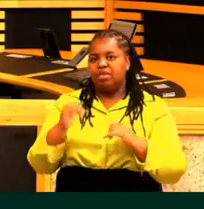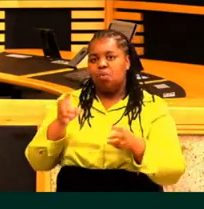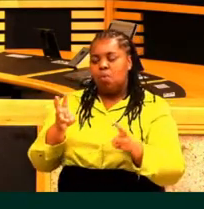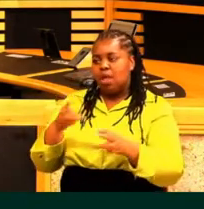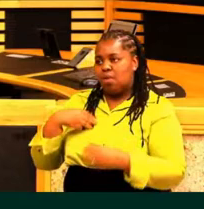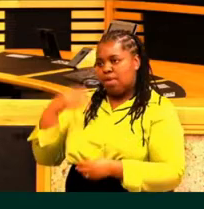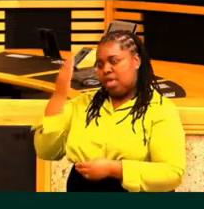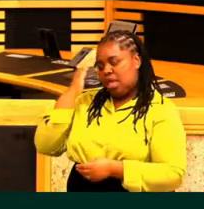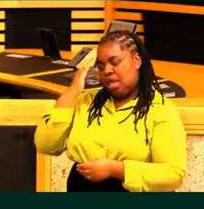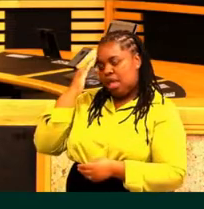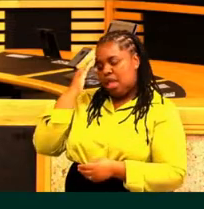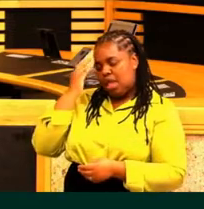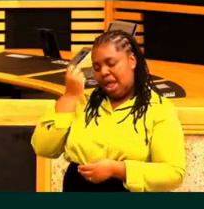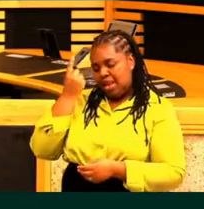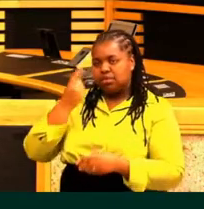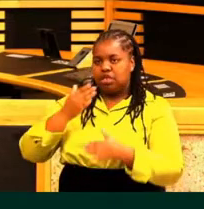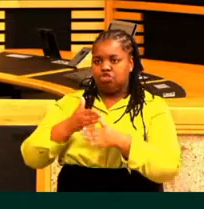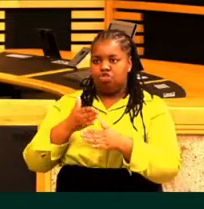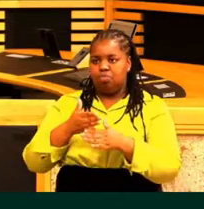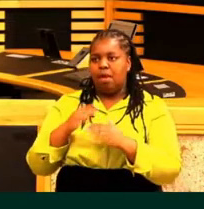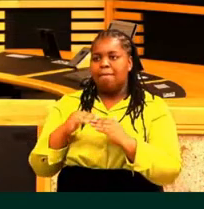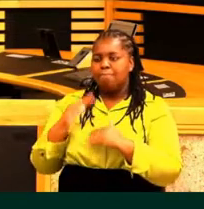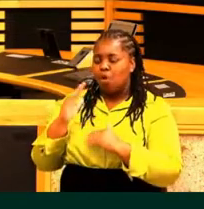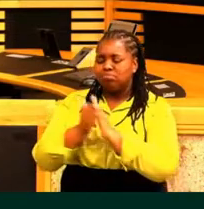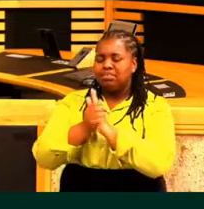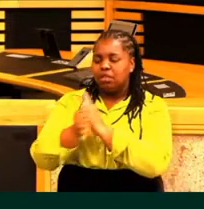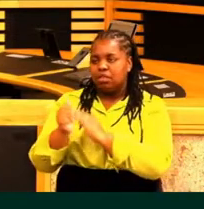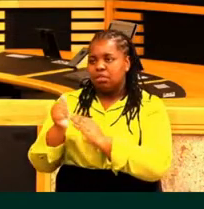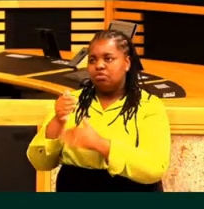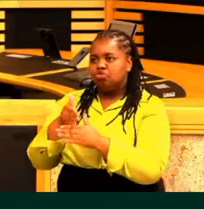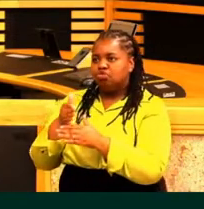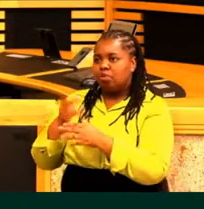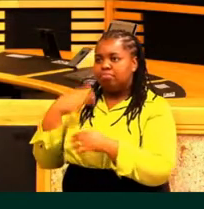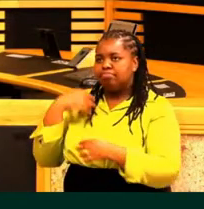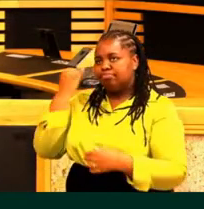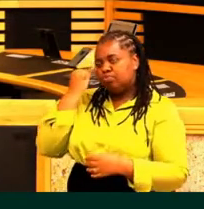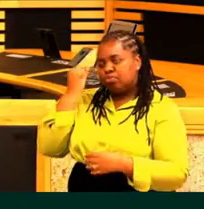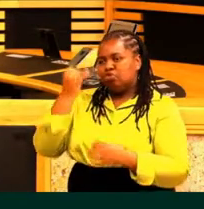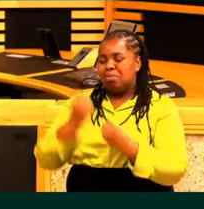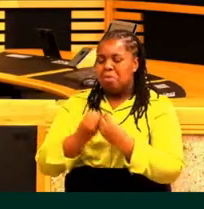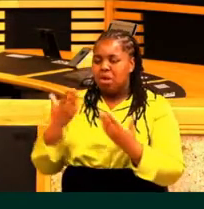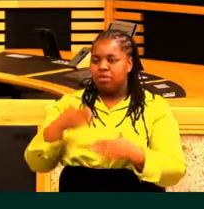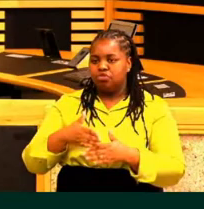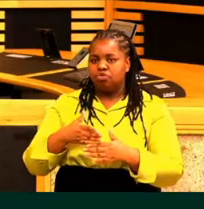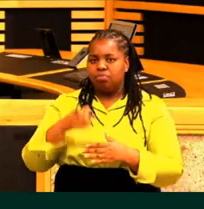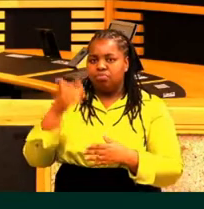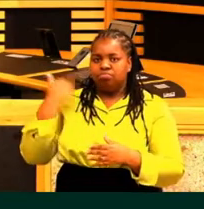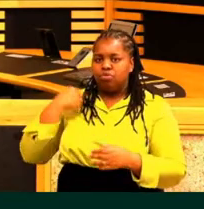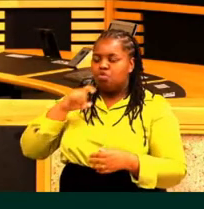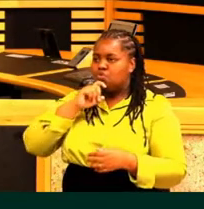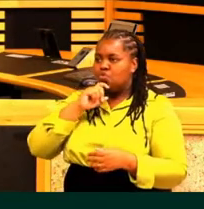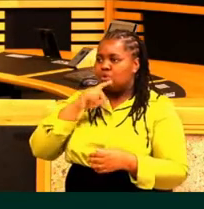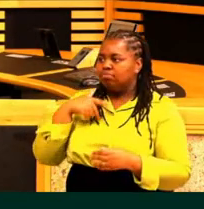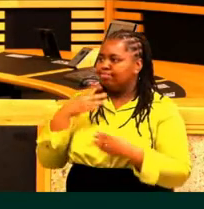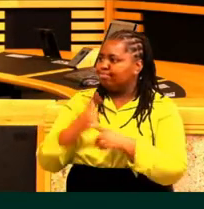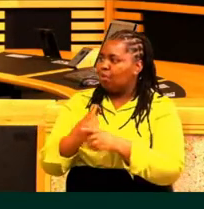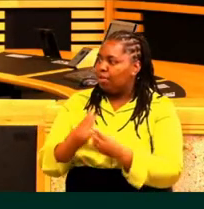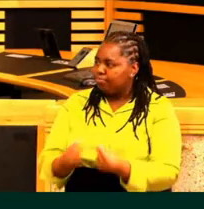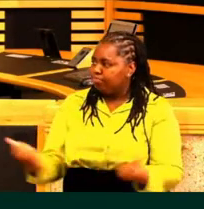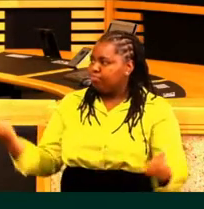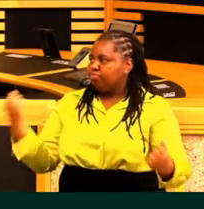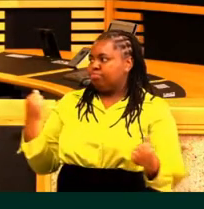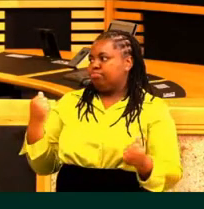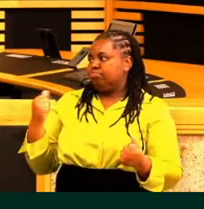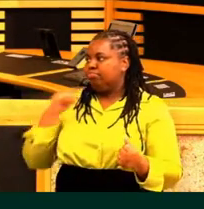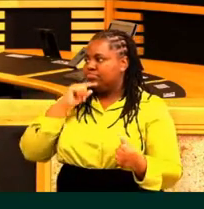jobs new and more highly skilled jobs are emerging with many jobs that were used to now disappearing and becoming